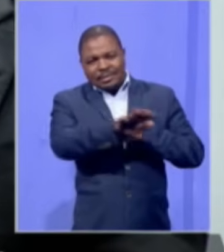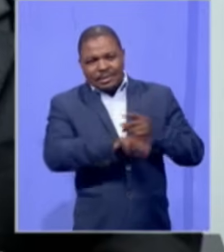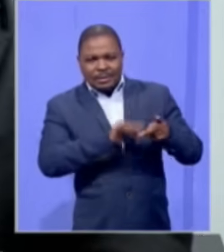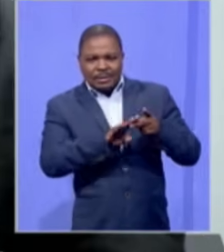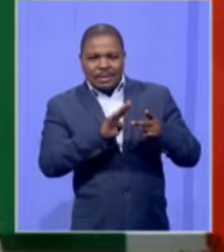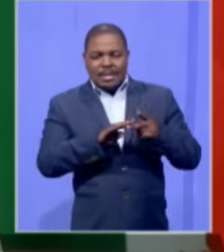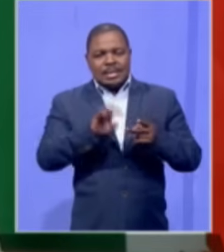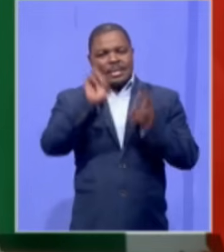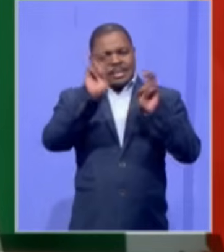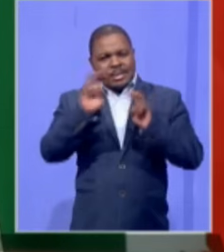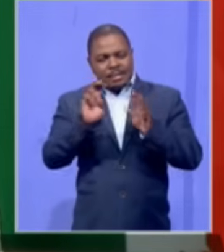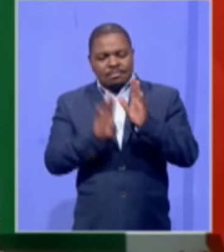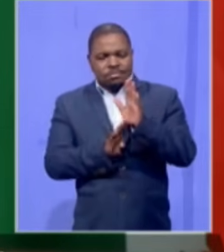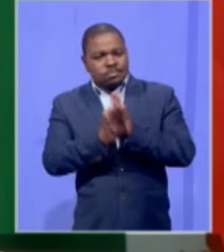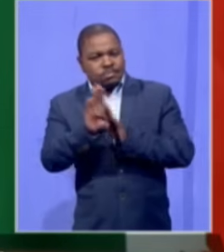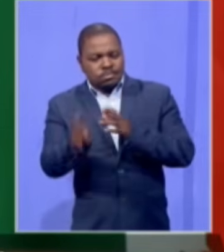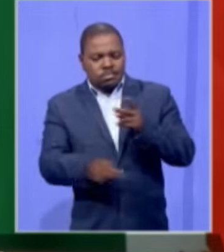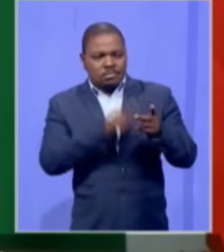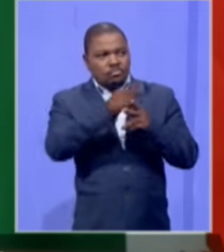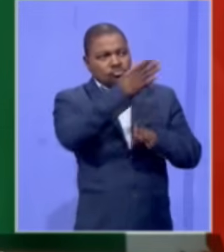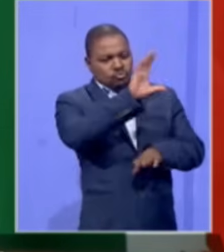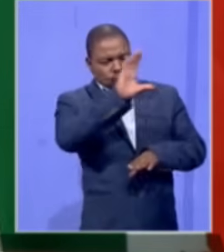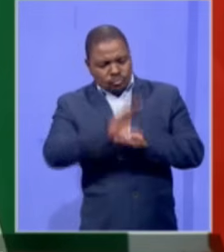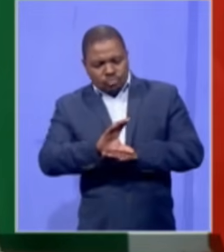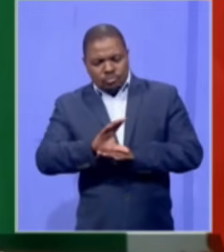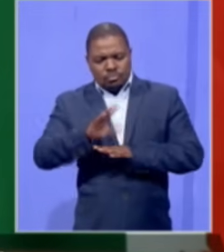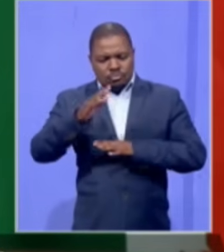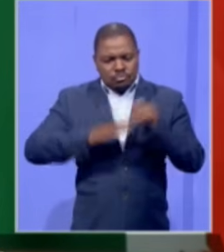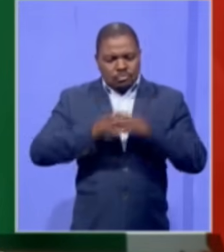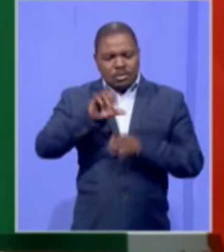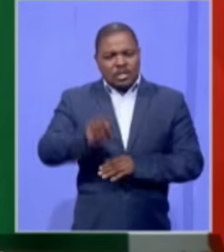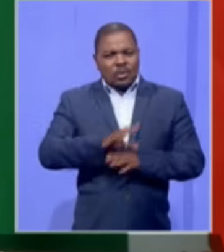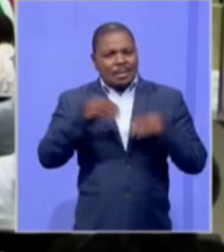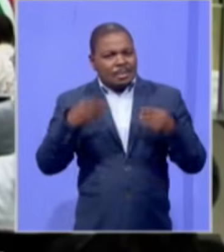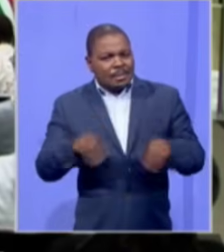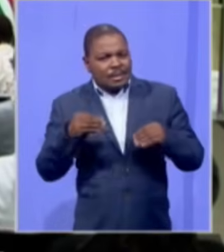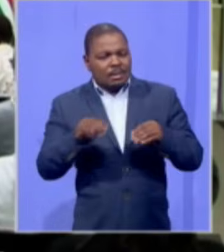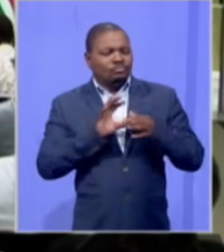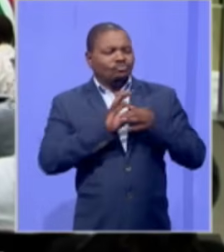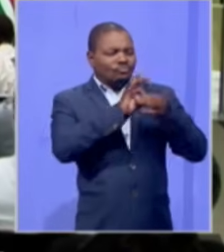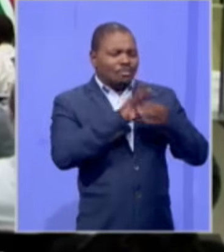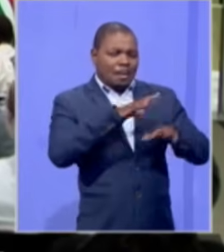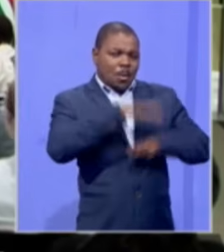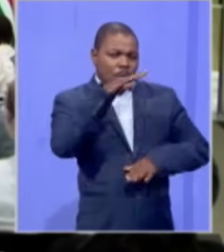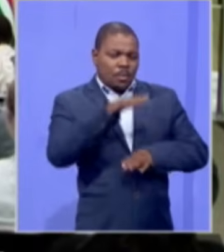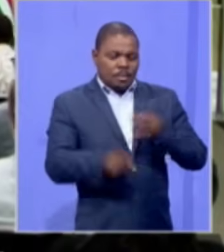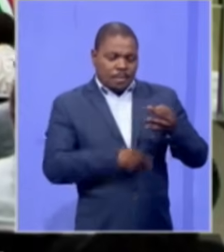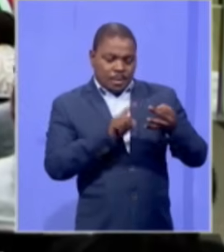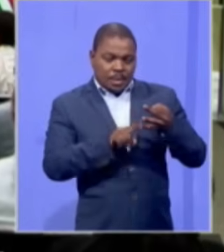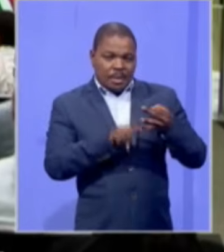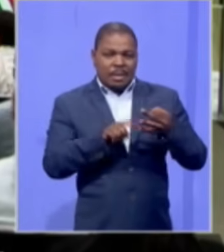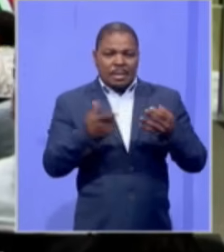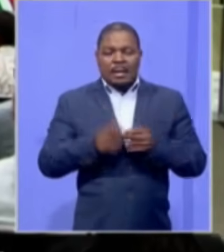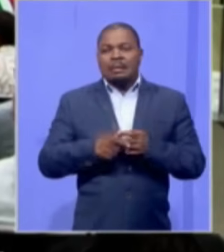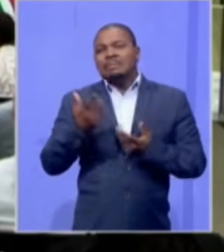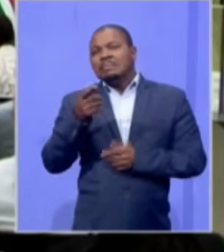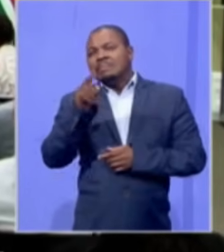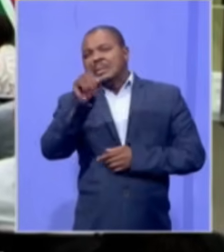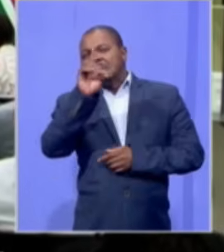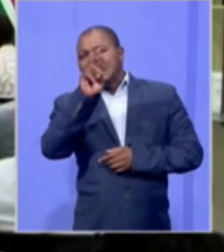dintlafatso tsa energy ho tsetela kwano naheng le ho matlafatsa maqhama a tshebedisano hammoho le ho fumana tharollo ntweng ya bana ba